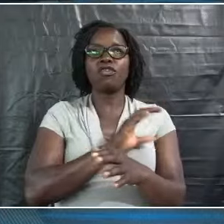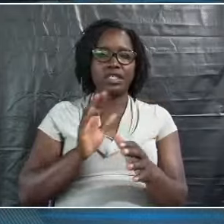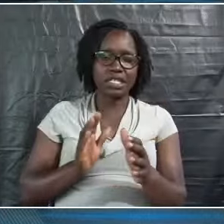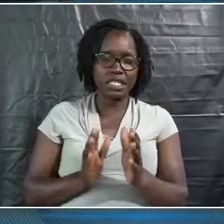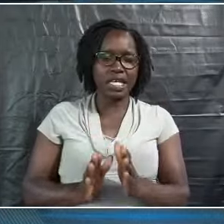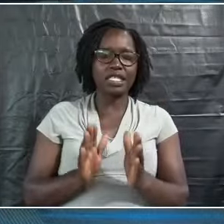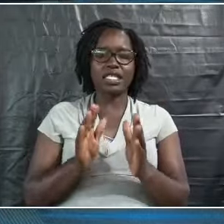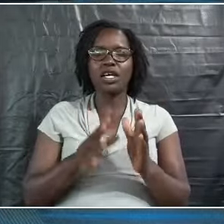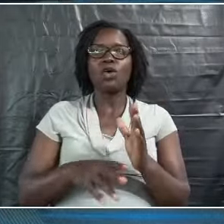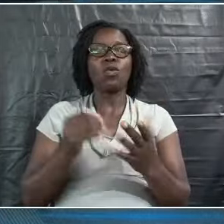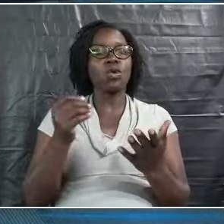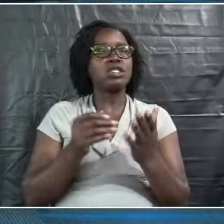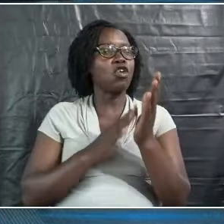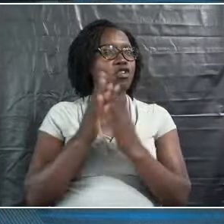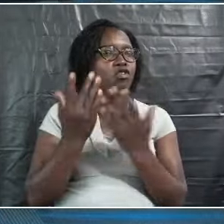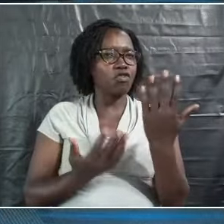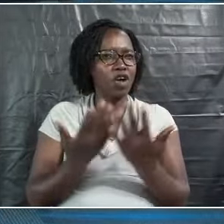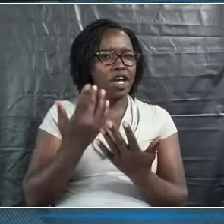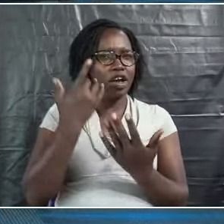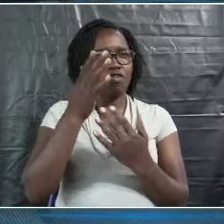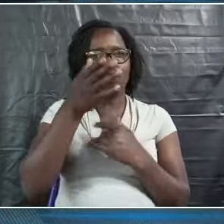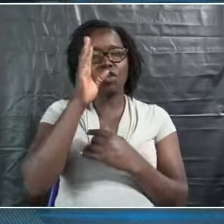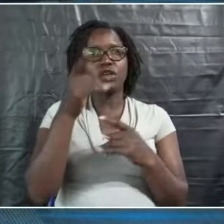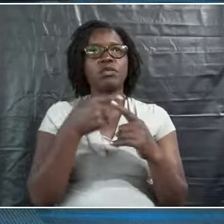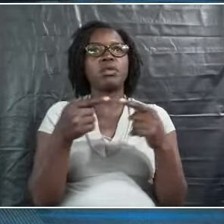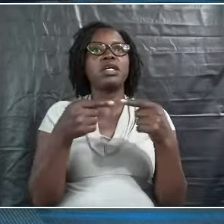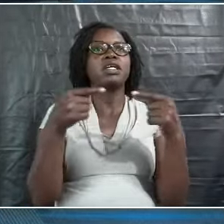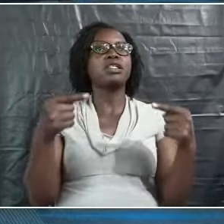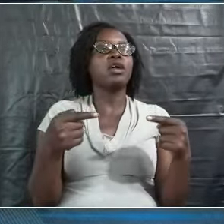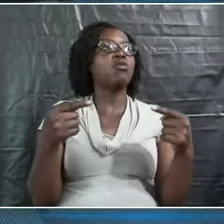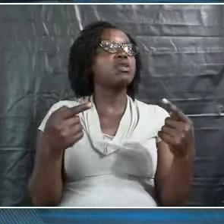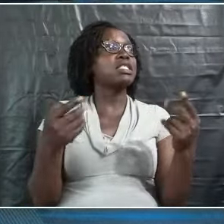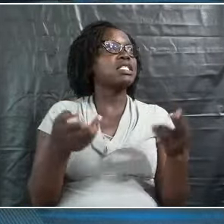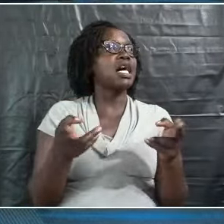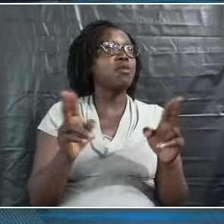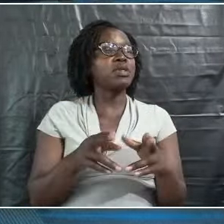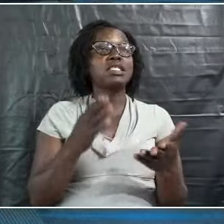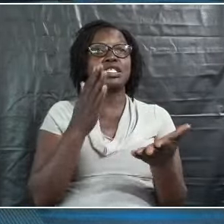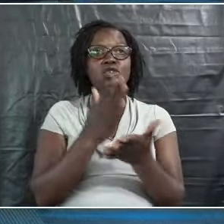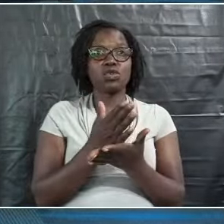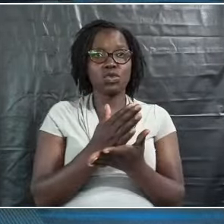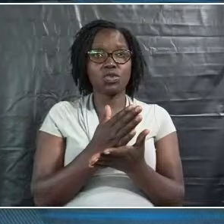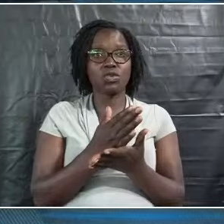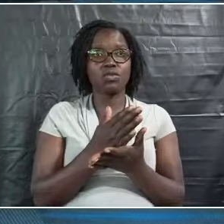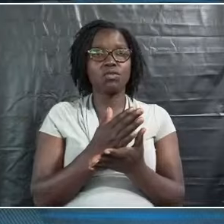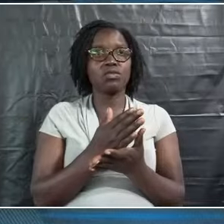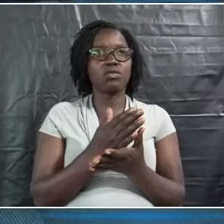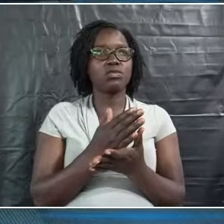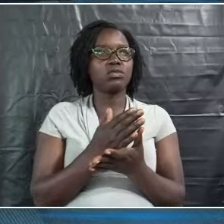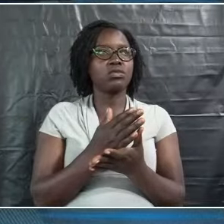fire for God. But the opposite, generally speaking, is the truth.